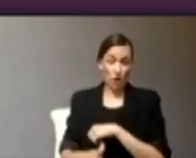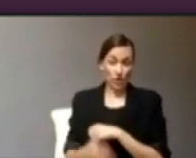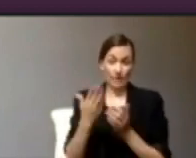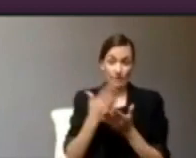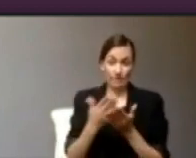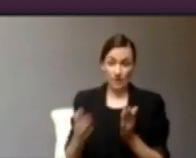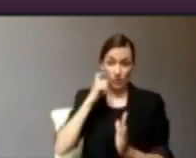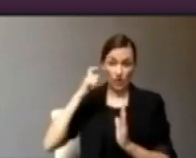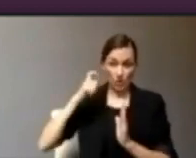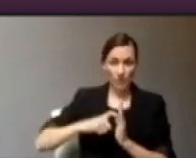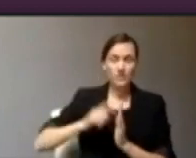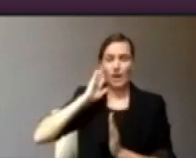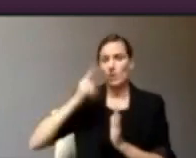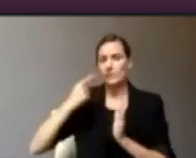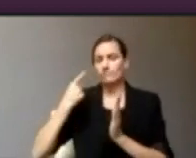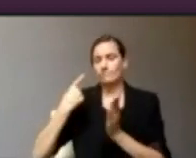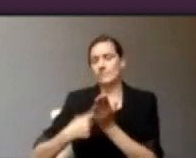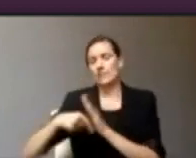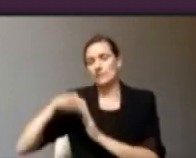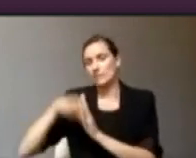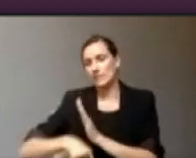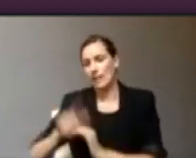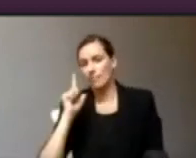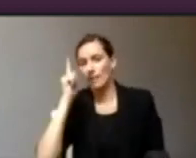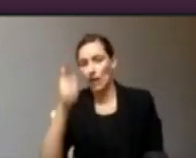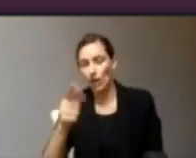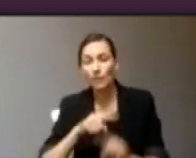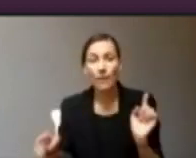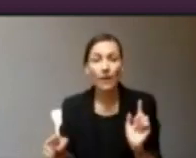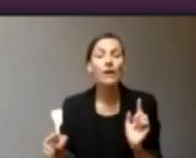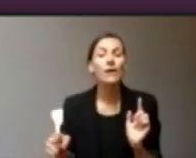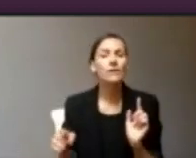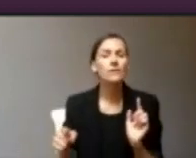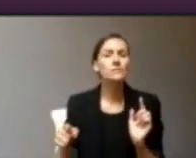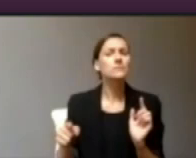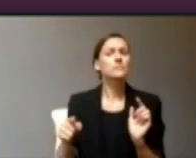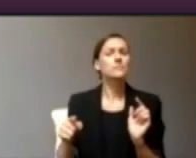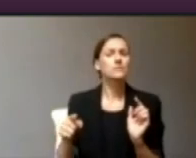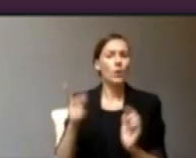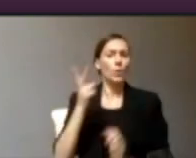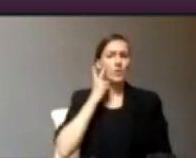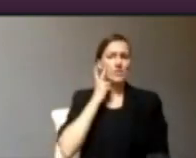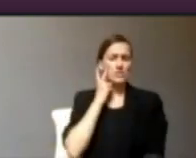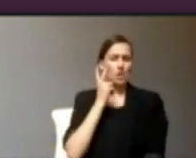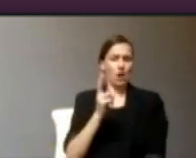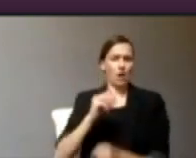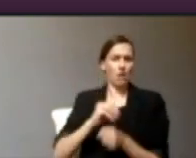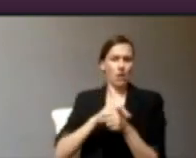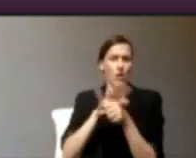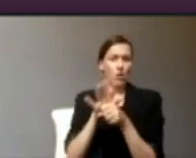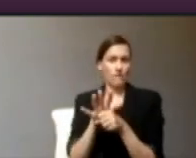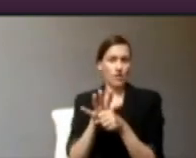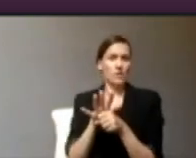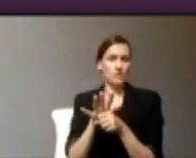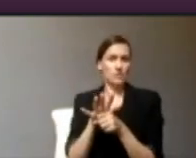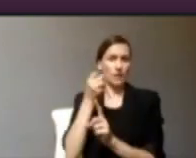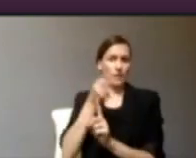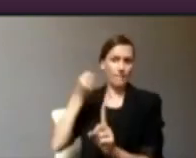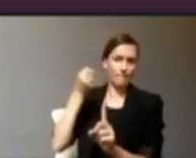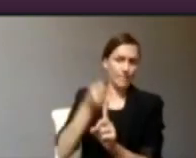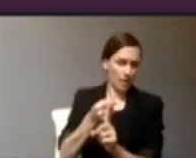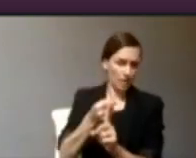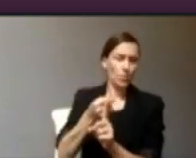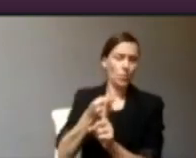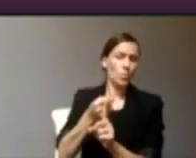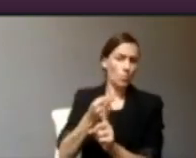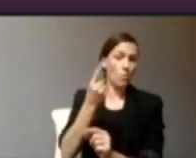about some of them in a moment, is that once we saw COVID hit, and one of the things that